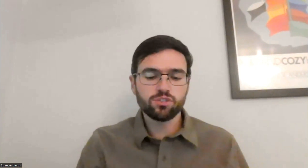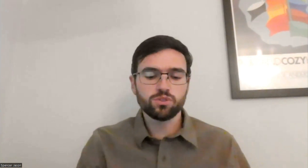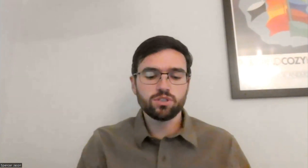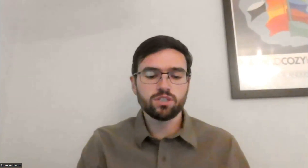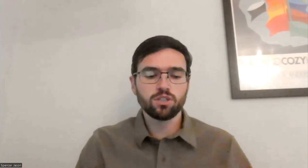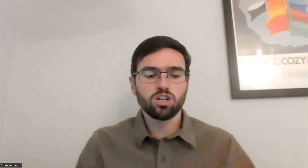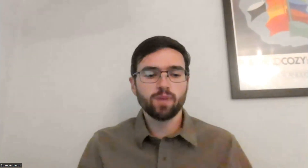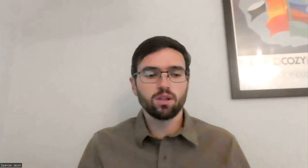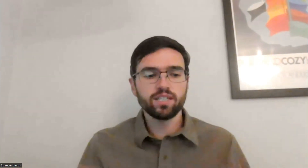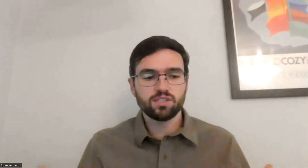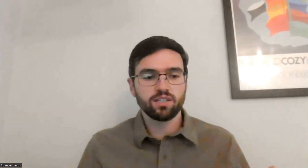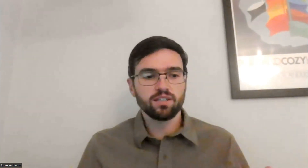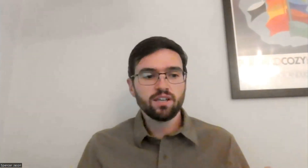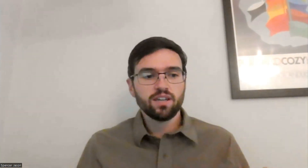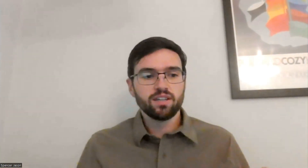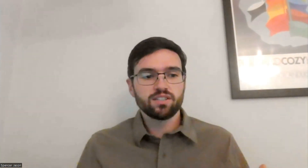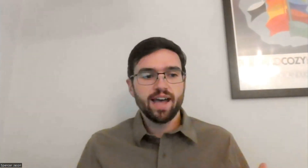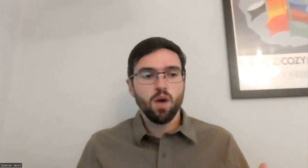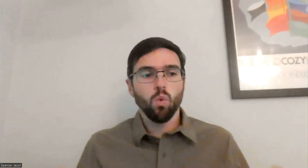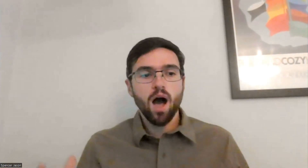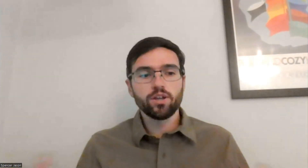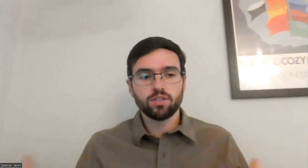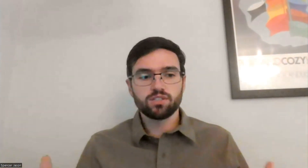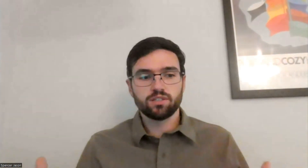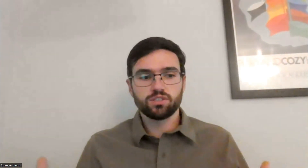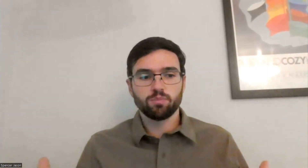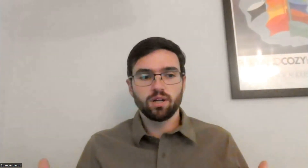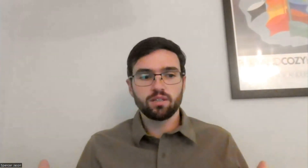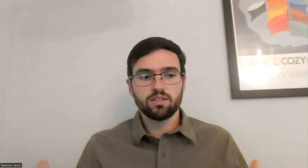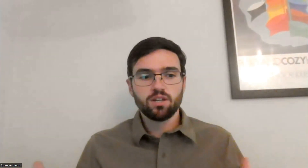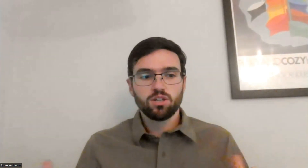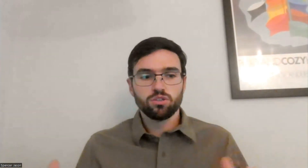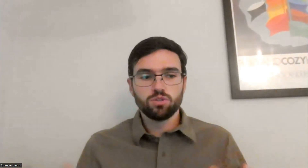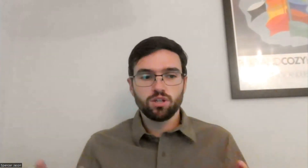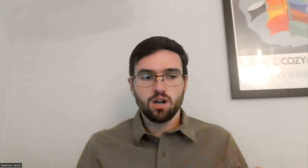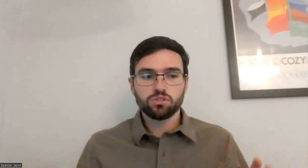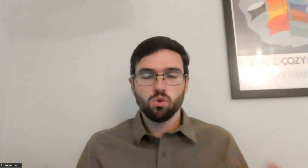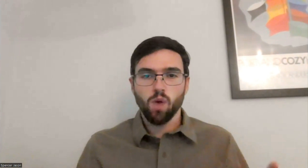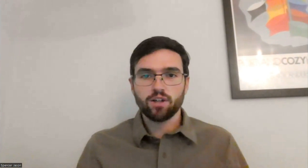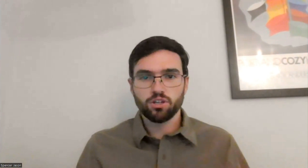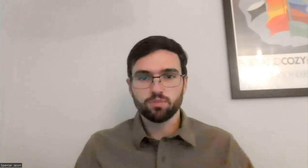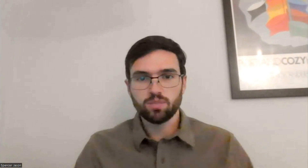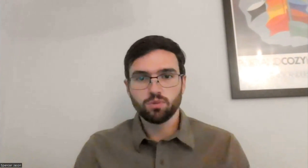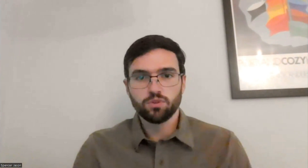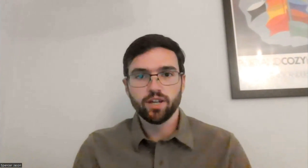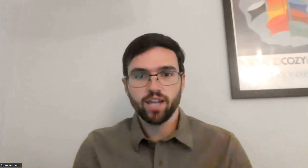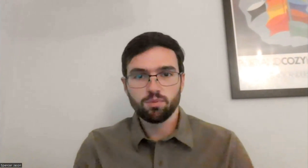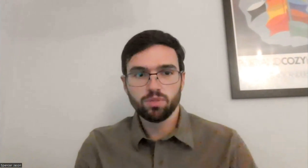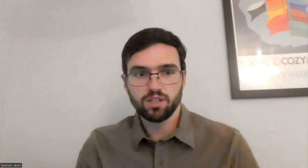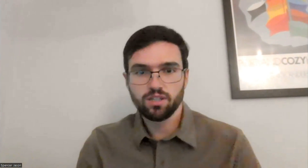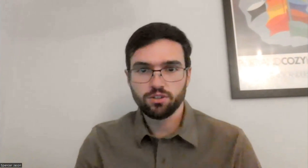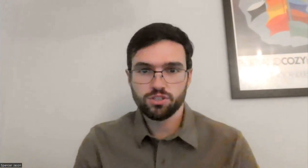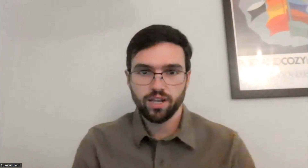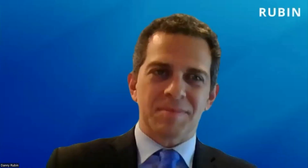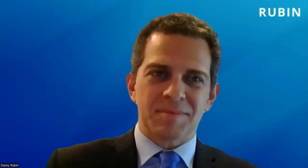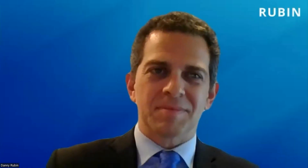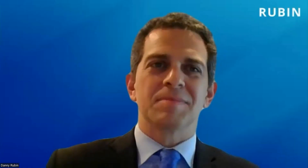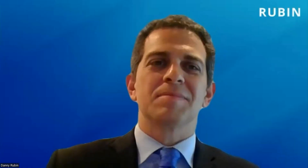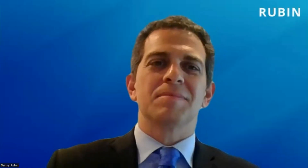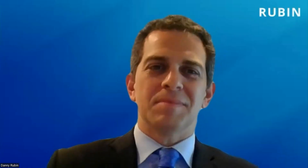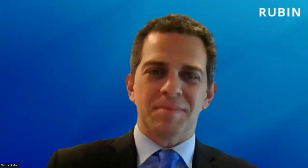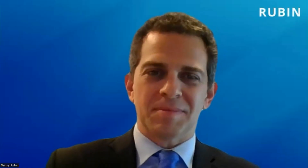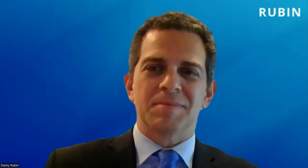that's one of the things you need to learn about listening is that while you're listening to somebody, you can also watch other people for their capability to understand,